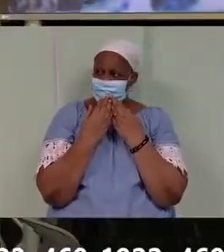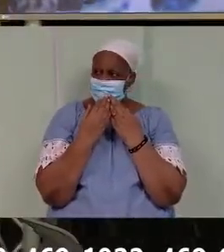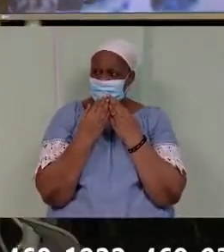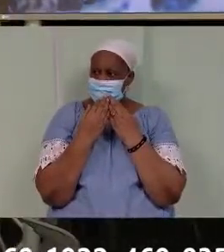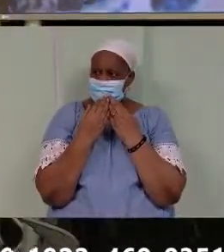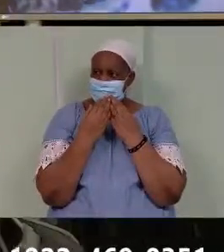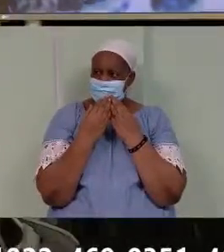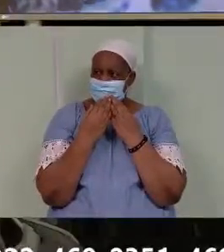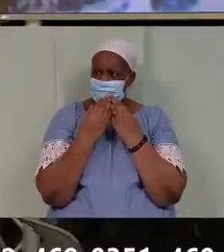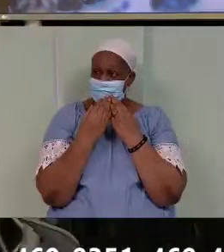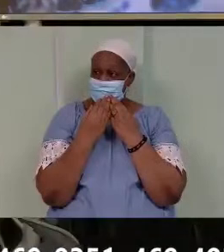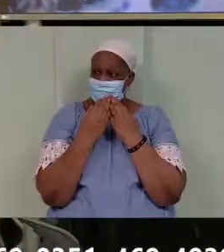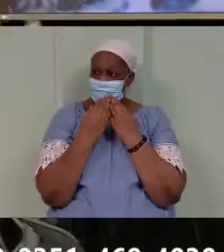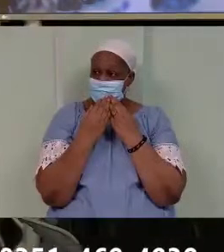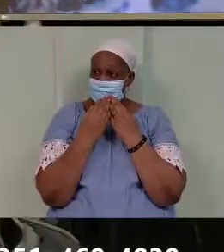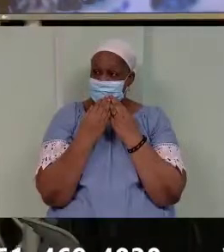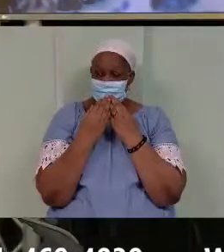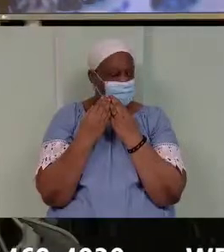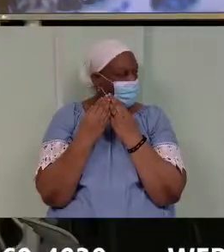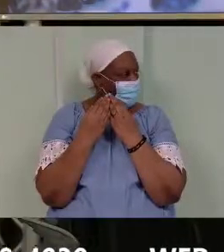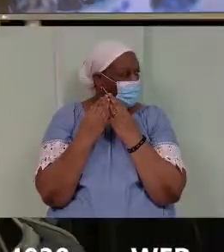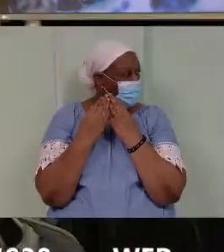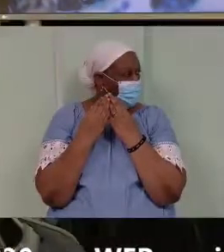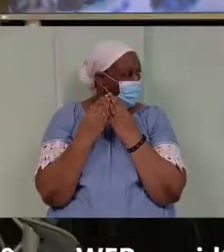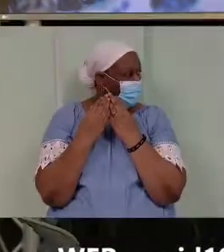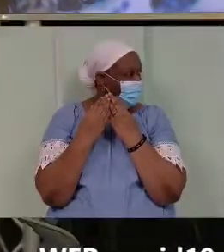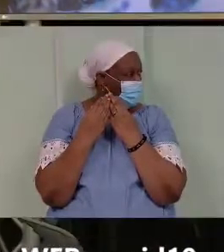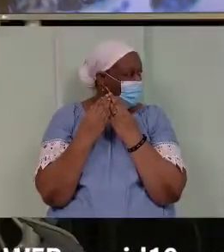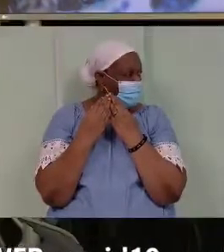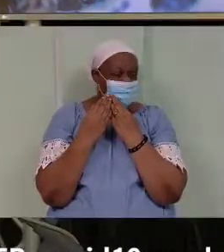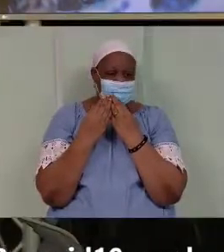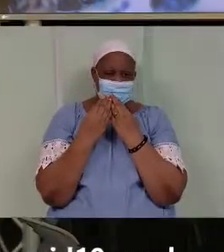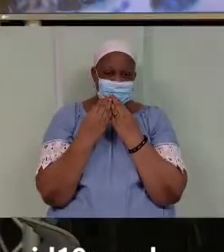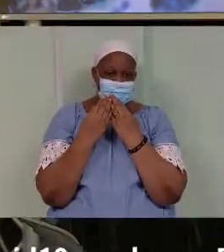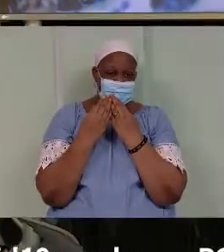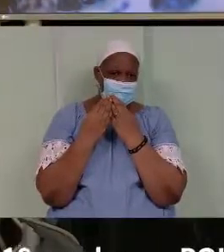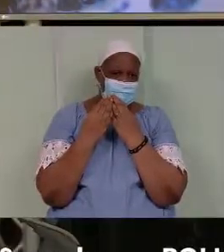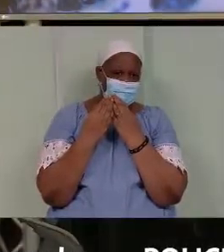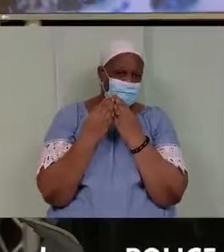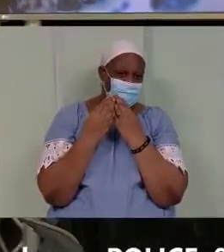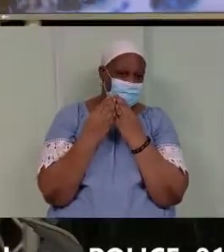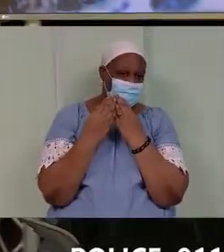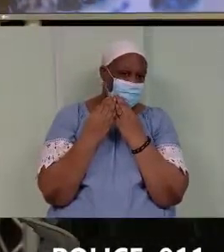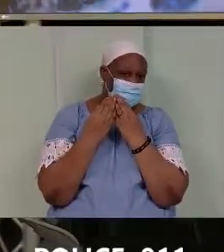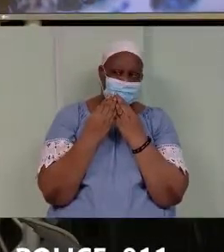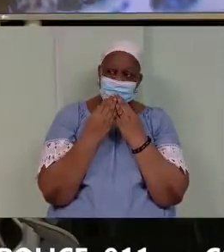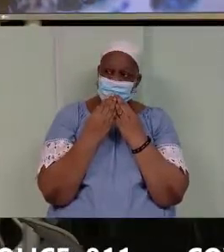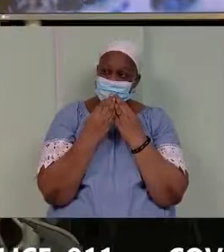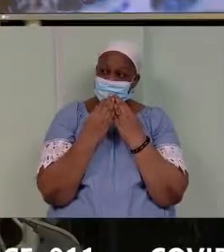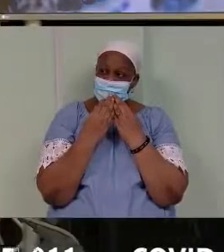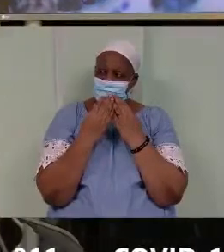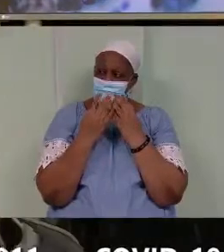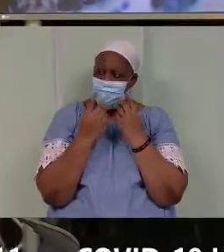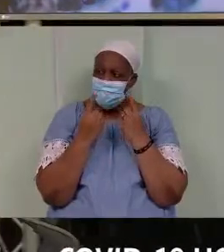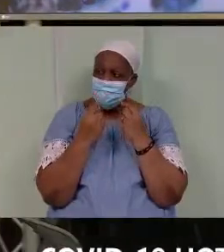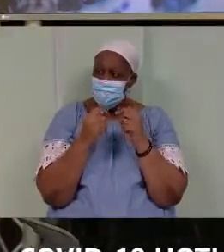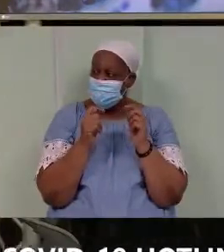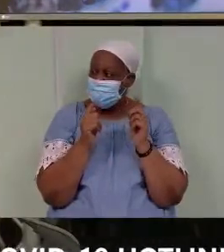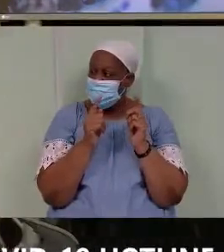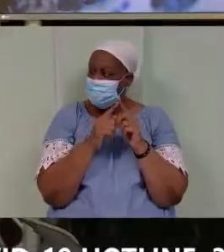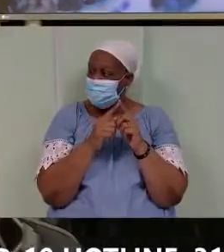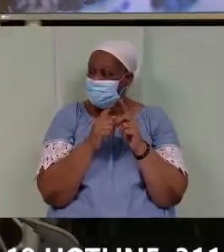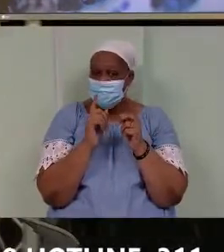clearly with my mask on, but I will try my best, Mr. Williams. Good